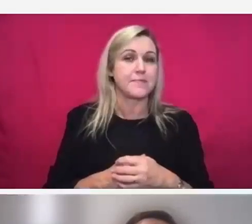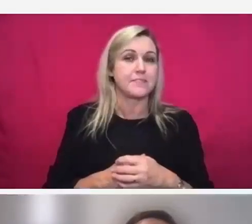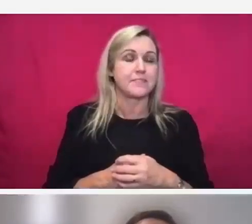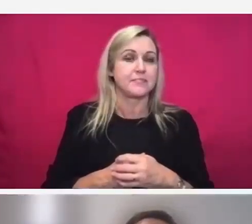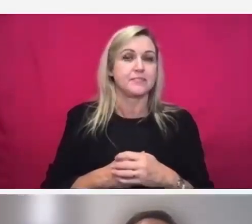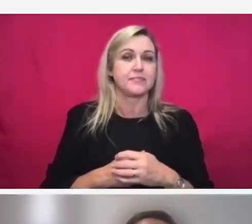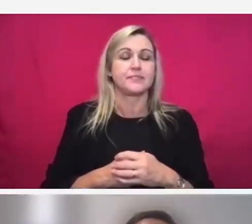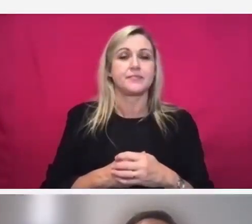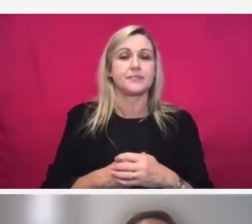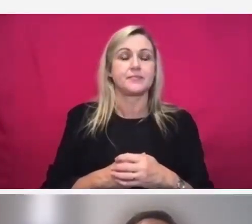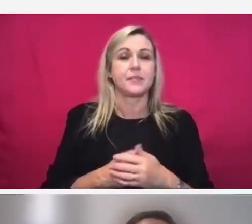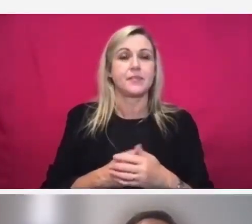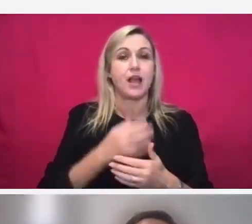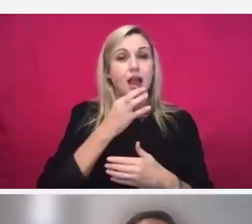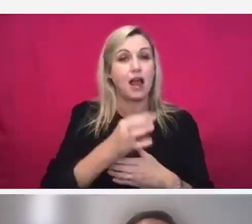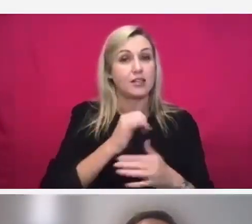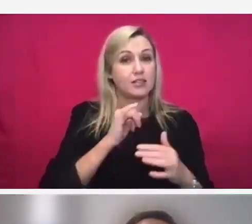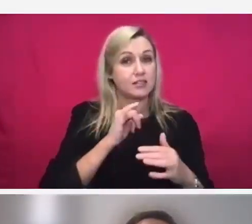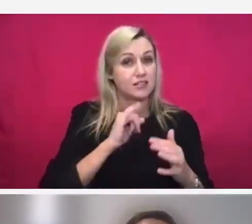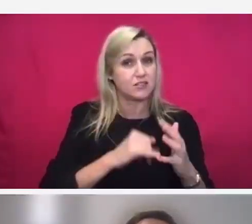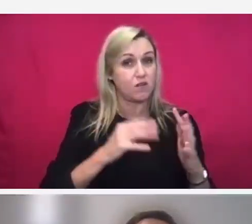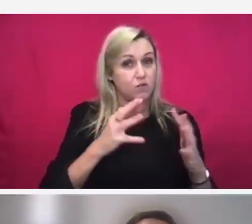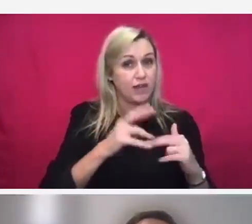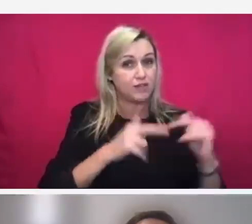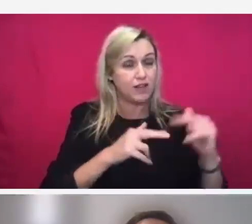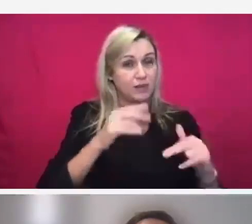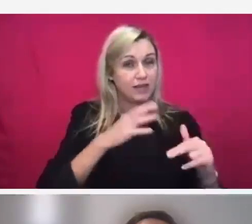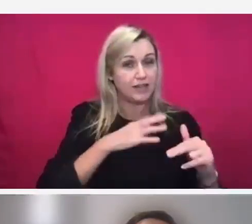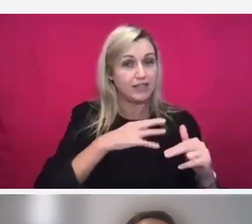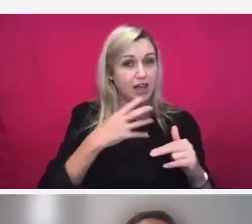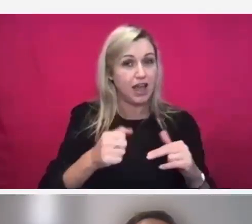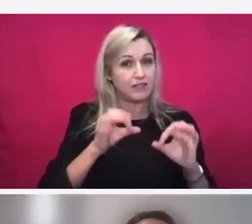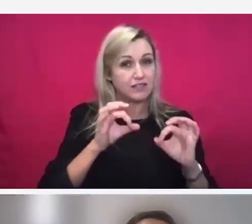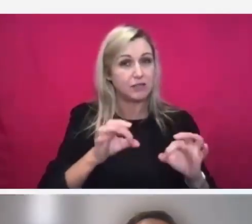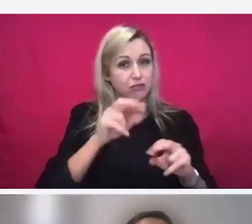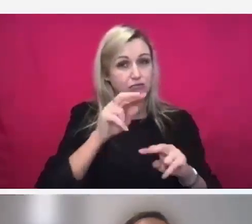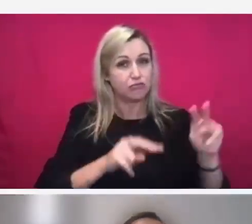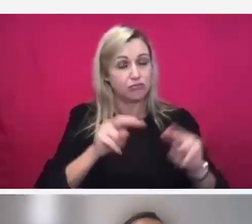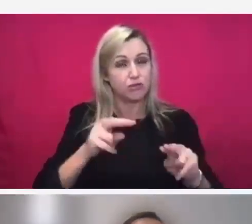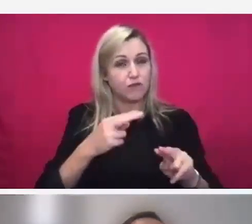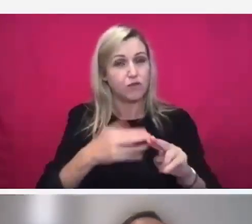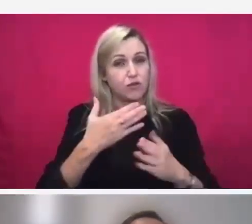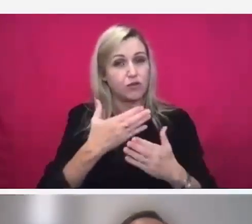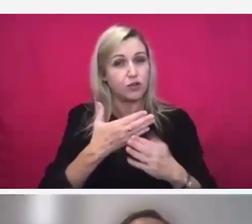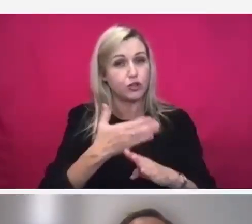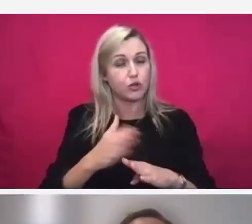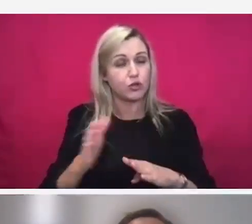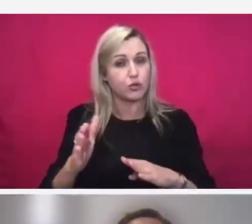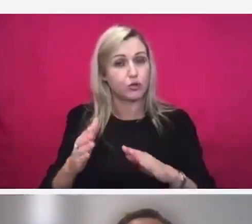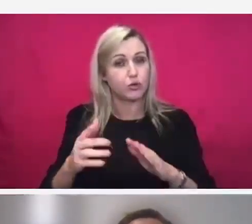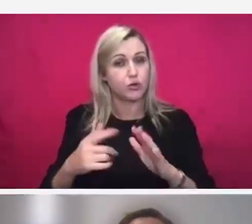From Helena, will developers have to go through the notice of integration testing for the new PAIs?